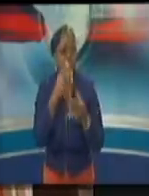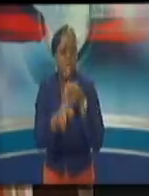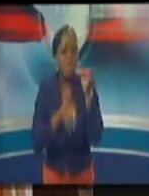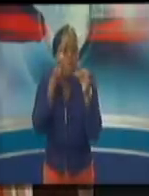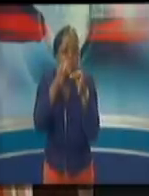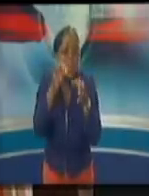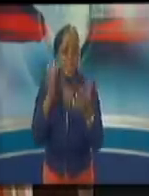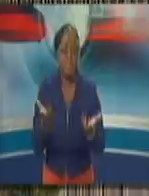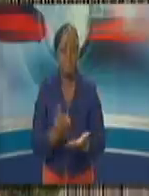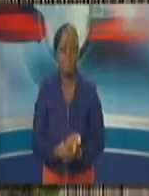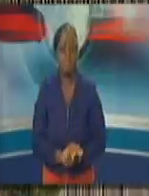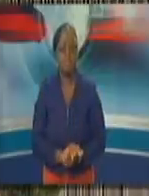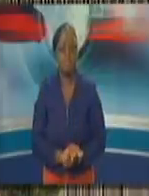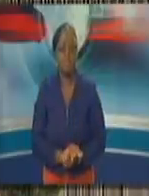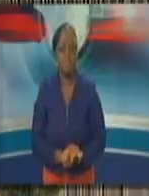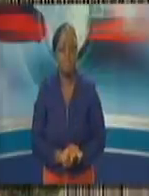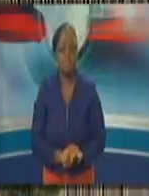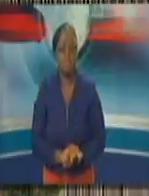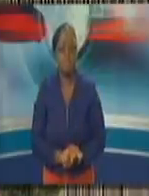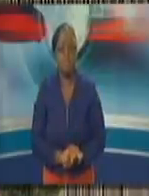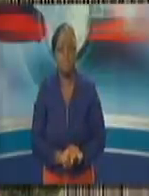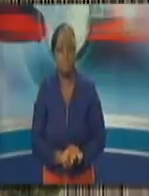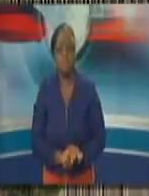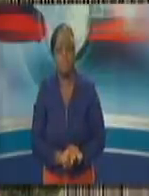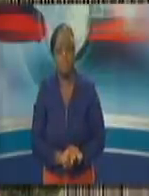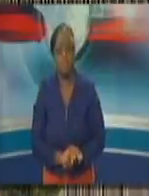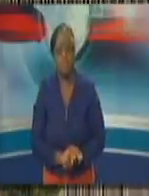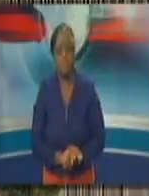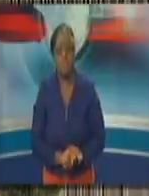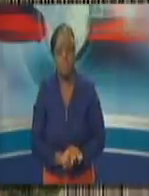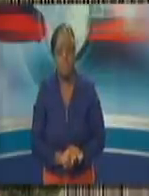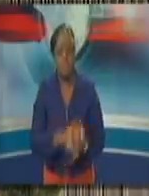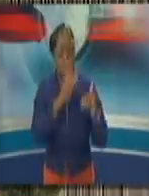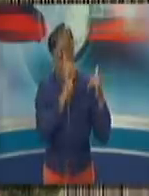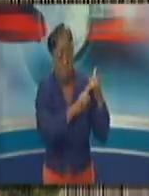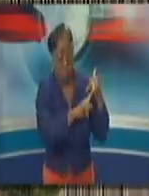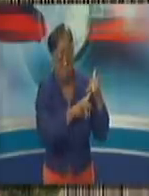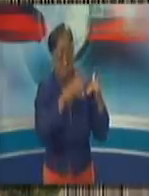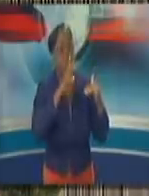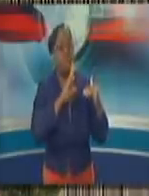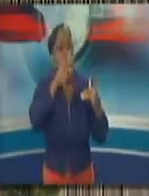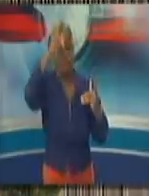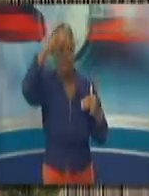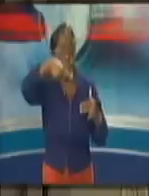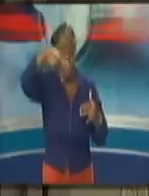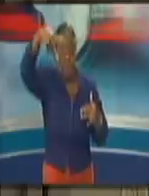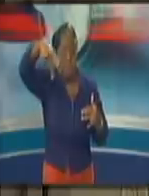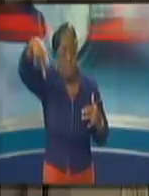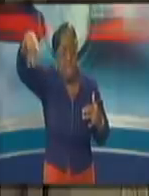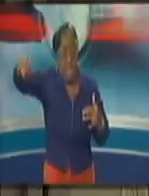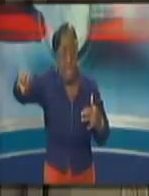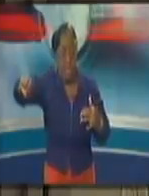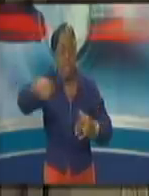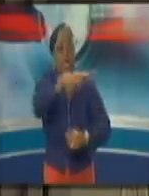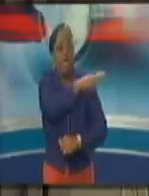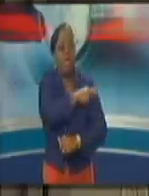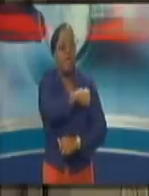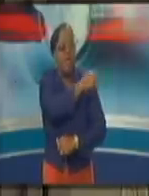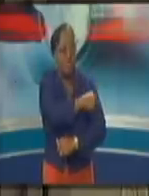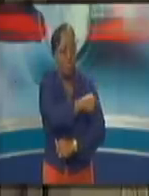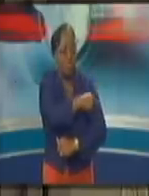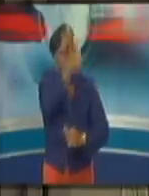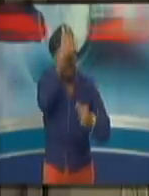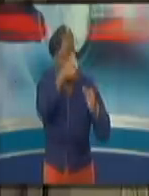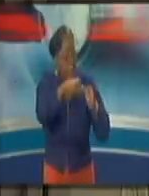that. So the issue of PPE at the hospitals, let me remind, about 3 weeks ago,